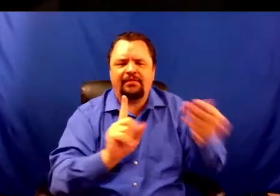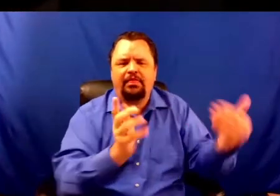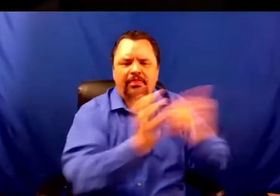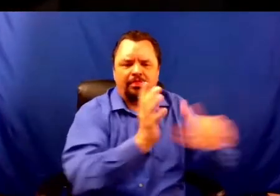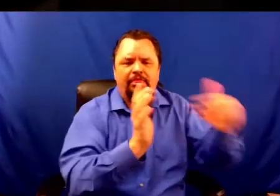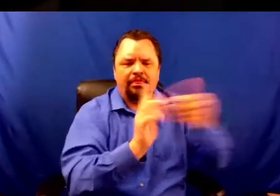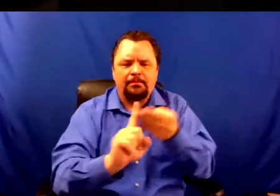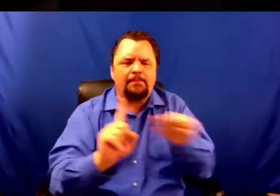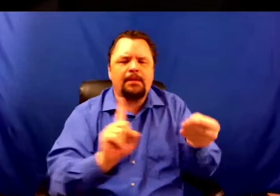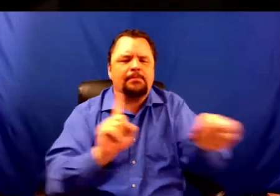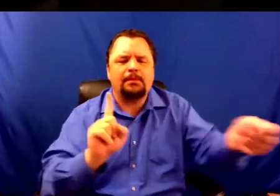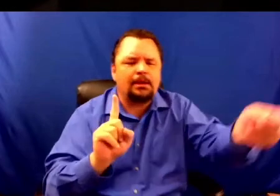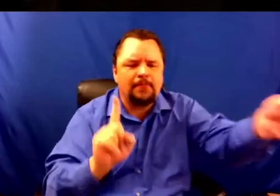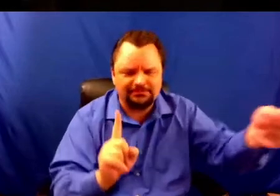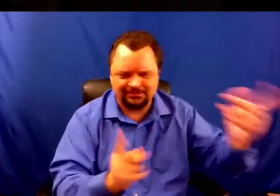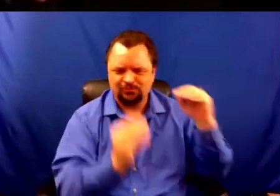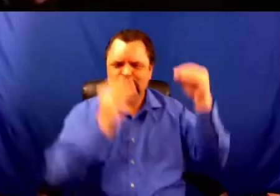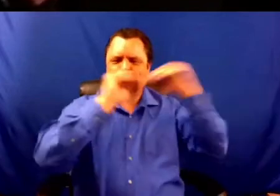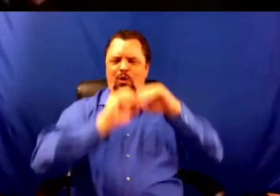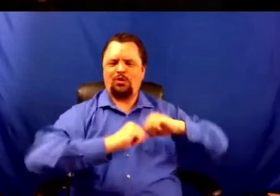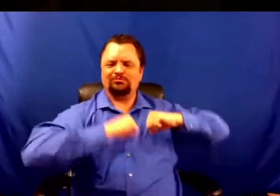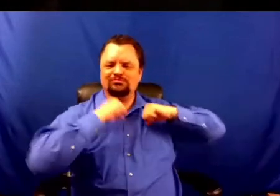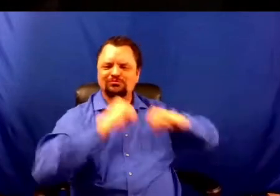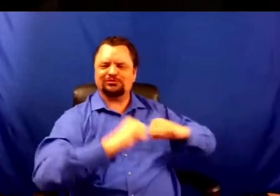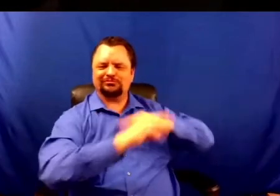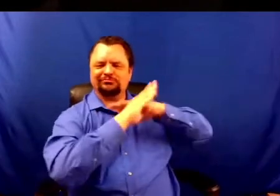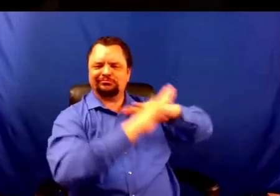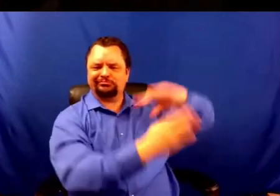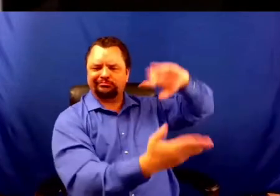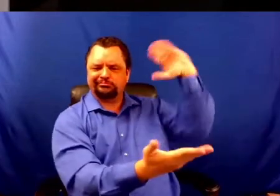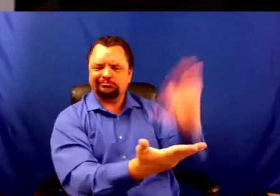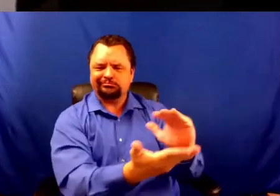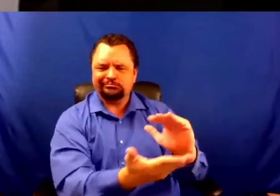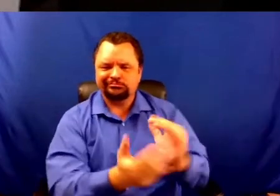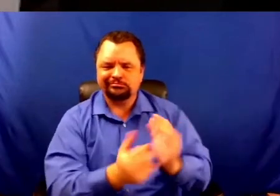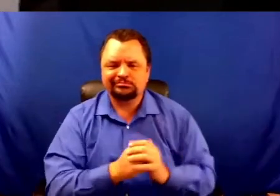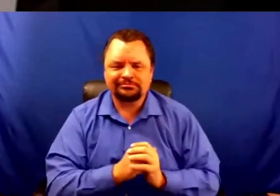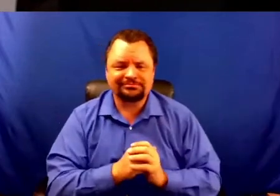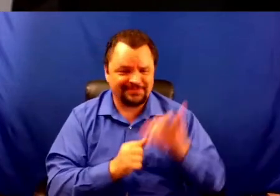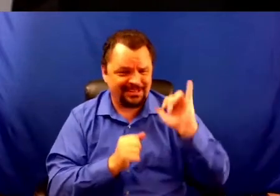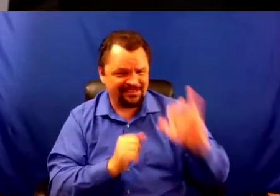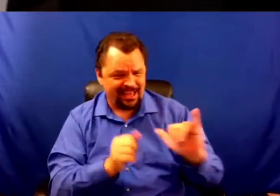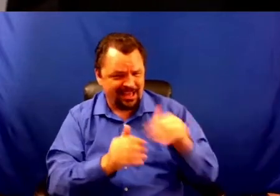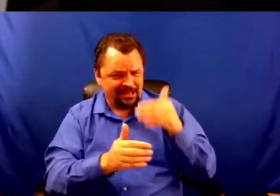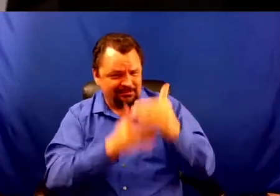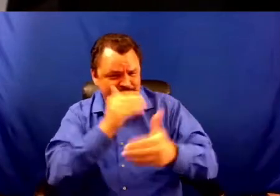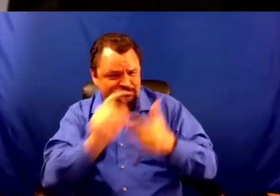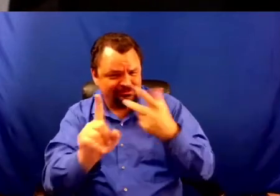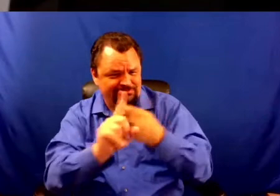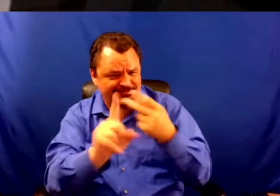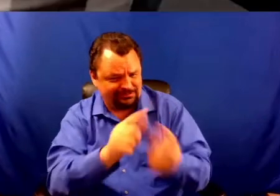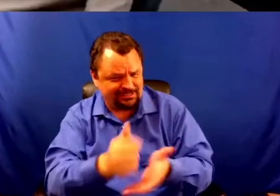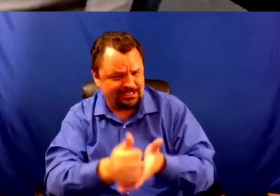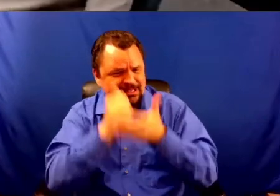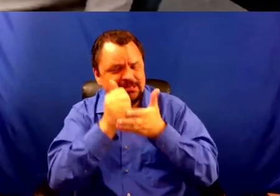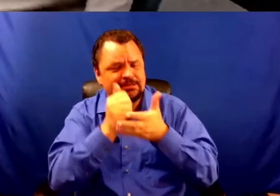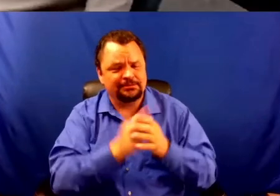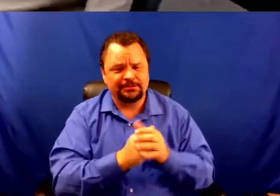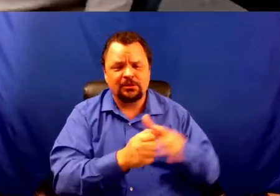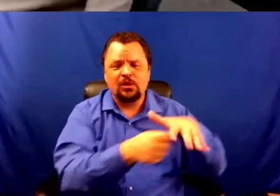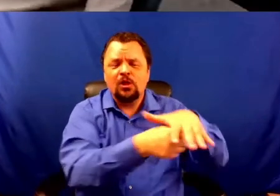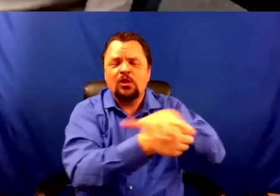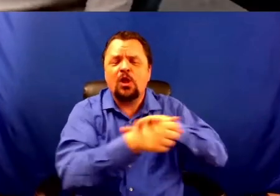than, quote, natural immunity, which means having gotten COVID. You avoid also a disease process. So is it the